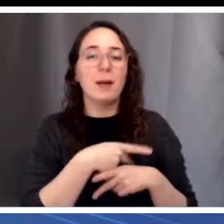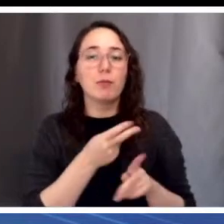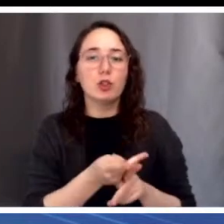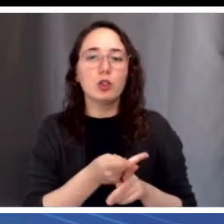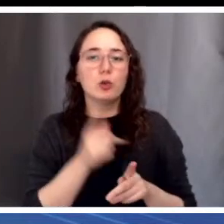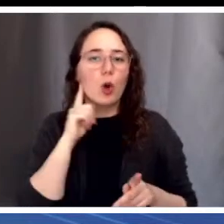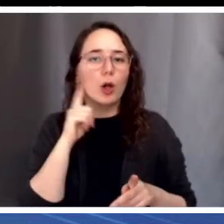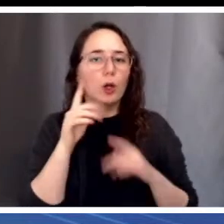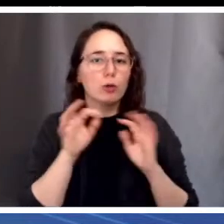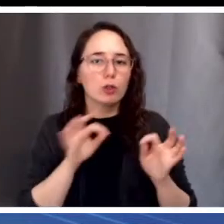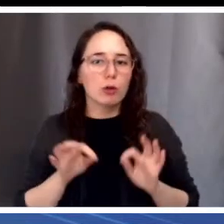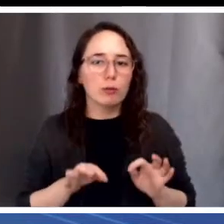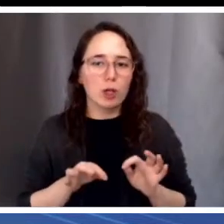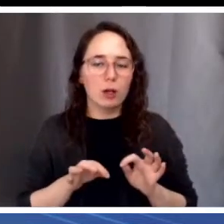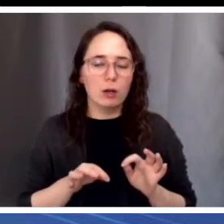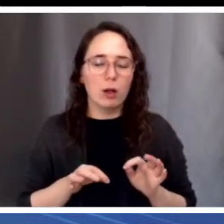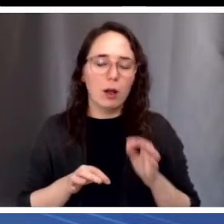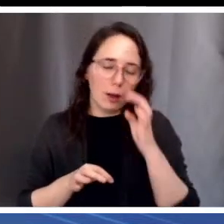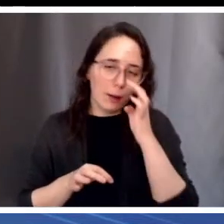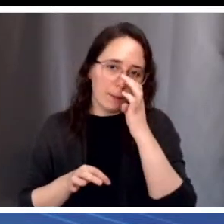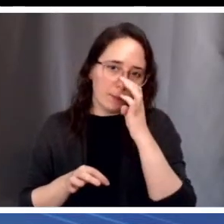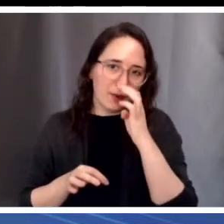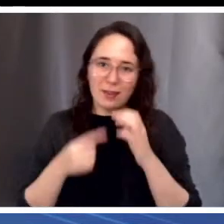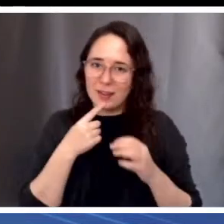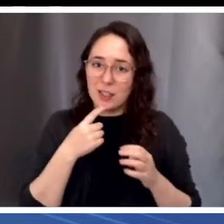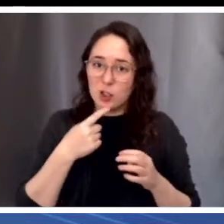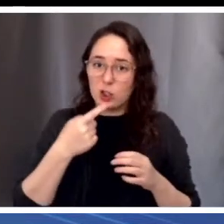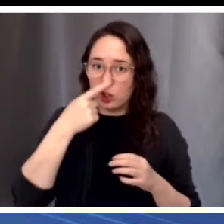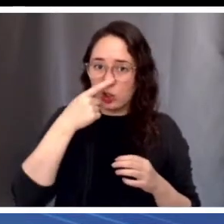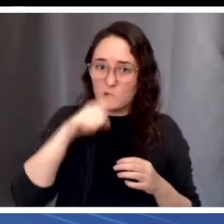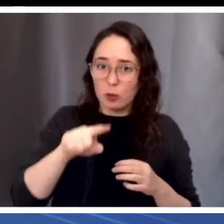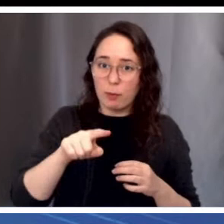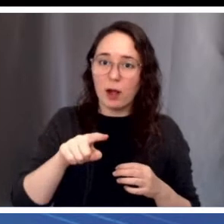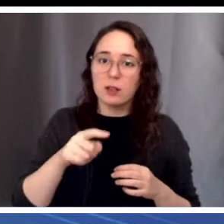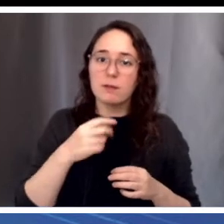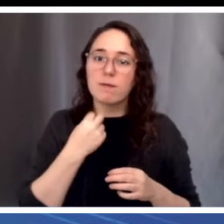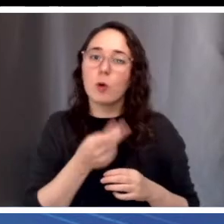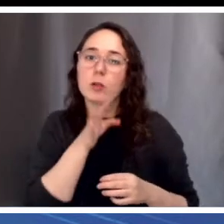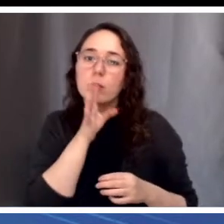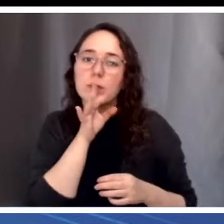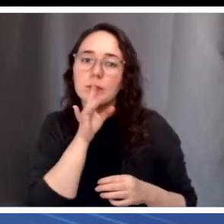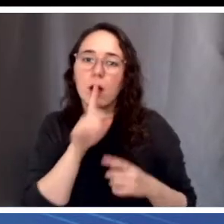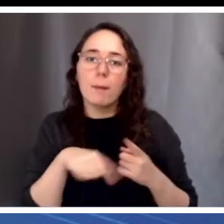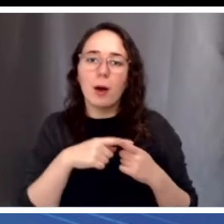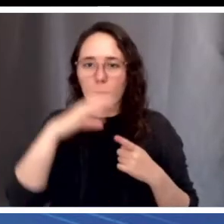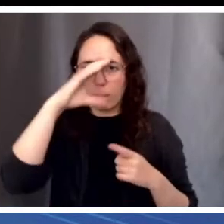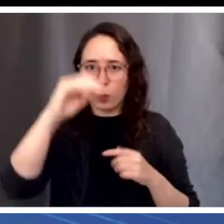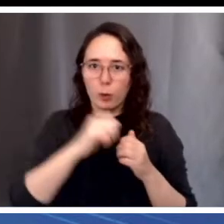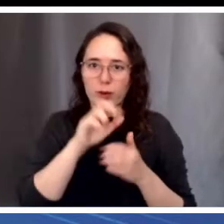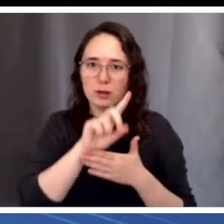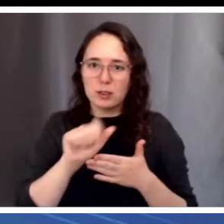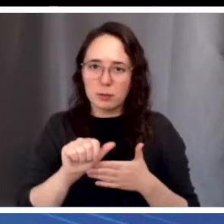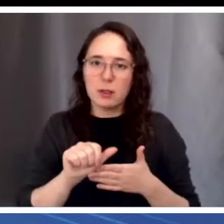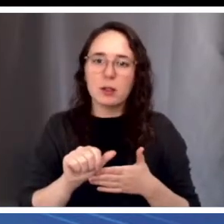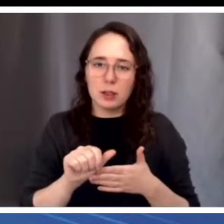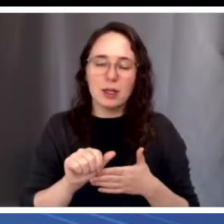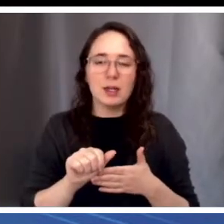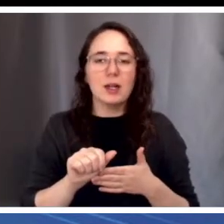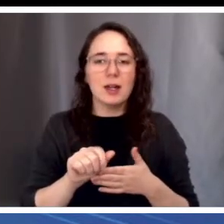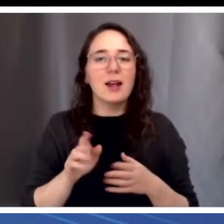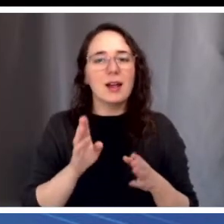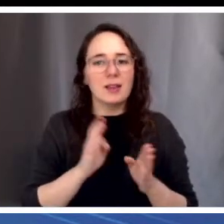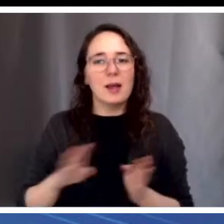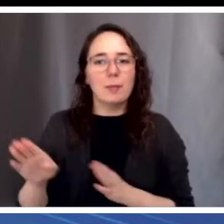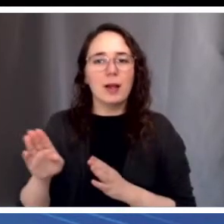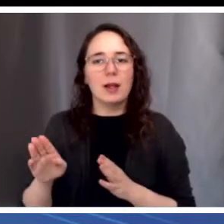short film about a boy with a disability? And this film is going to be part of, um, a submission for an